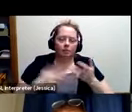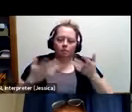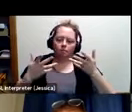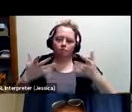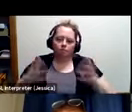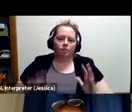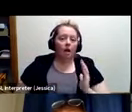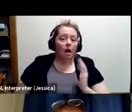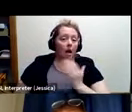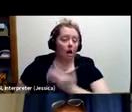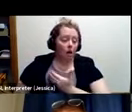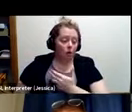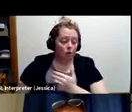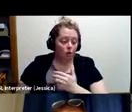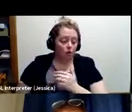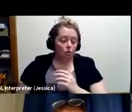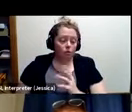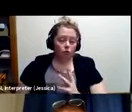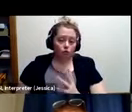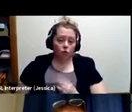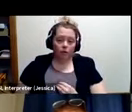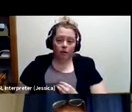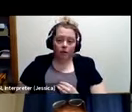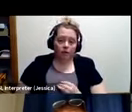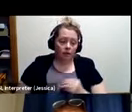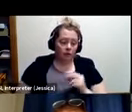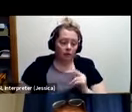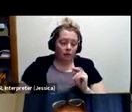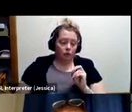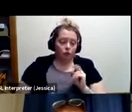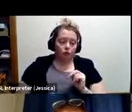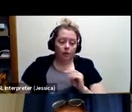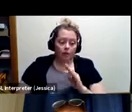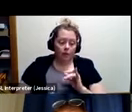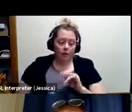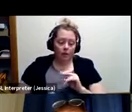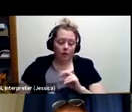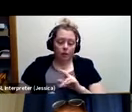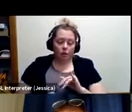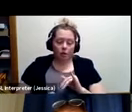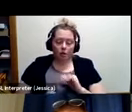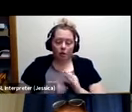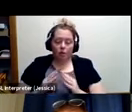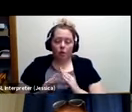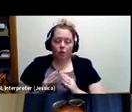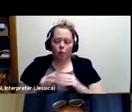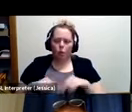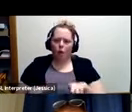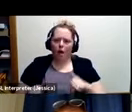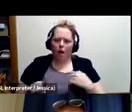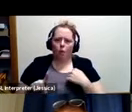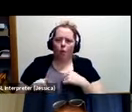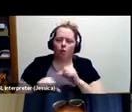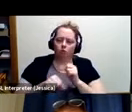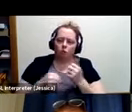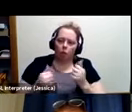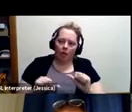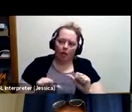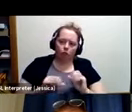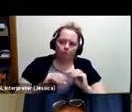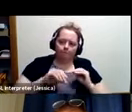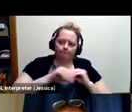while we are working to heal them through our homelessness initiatives. Through